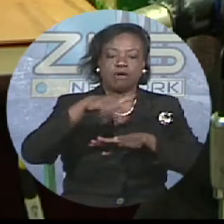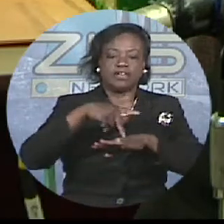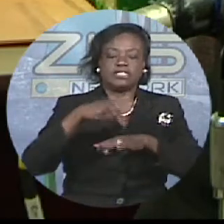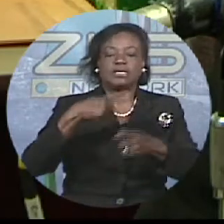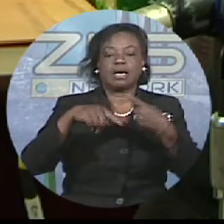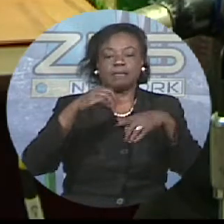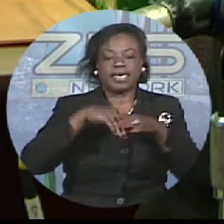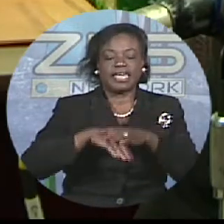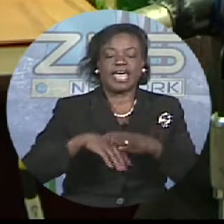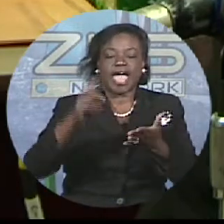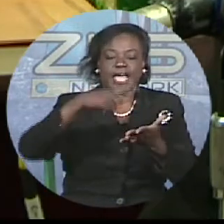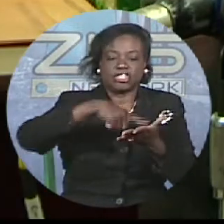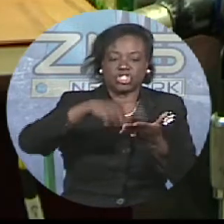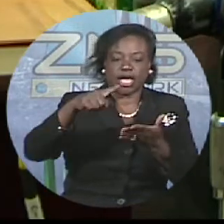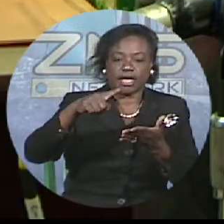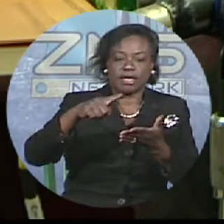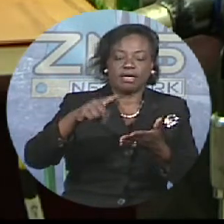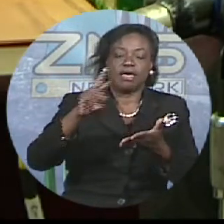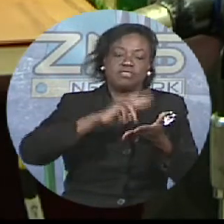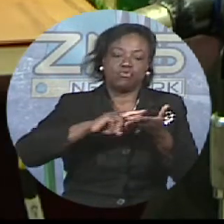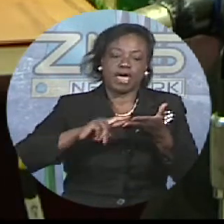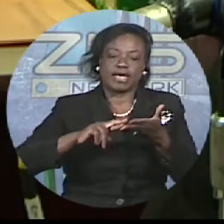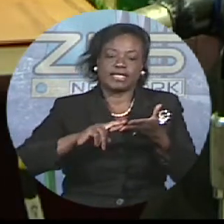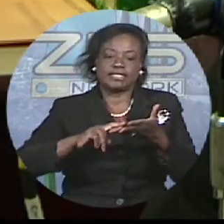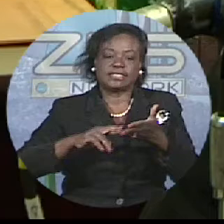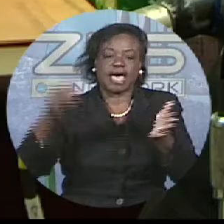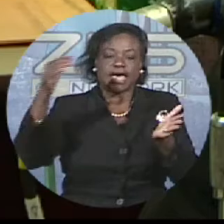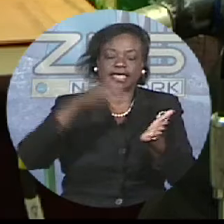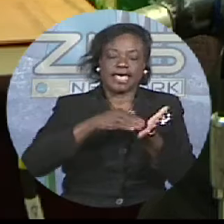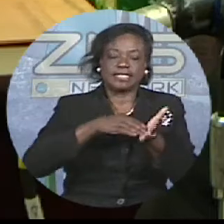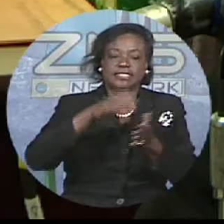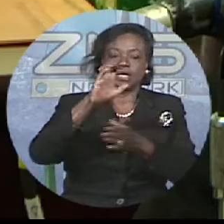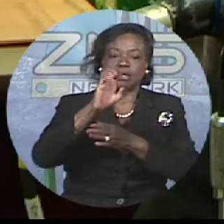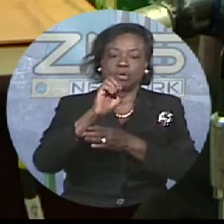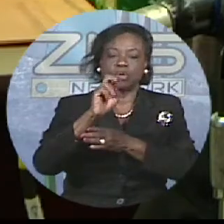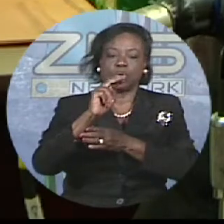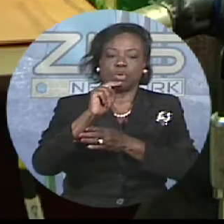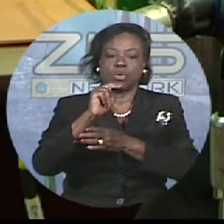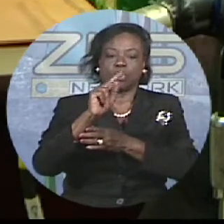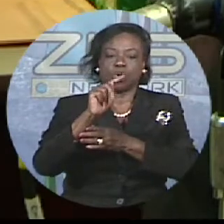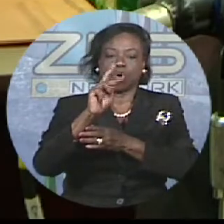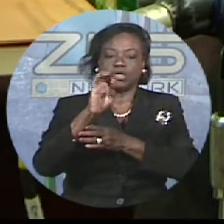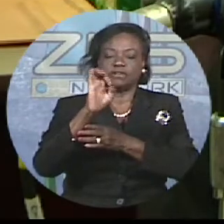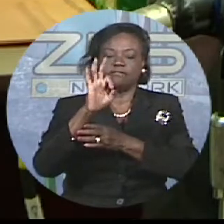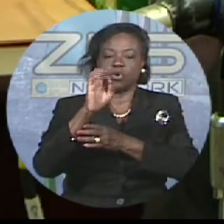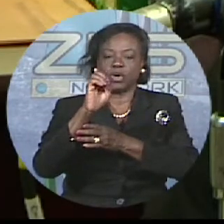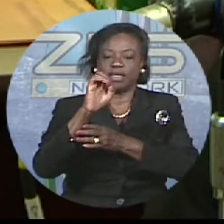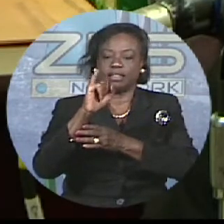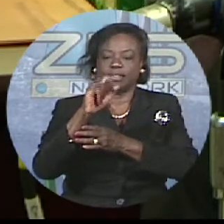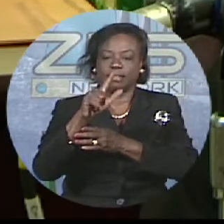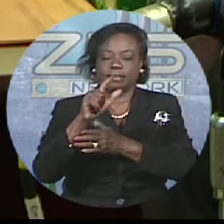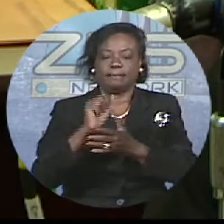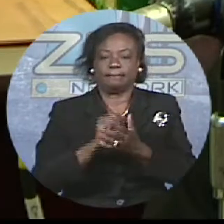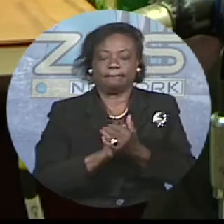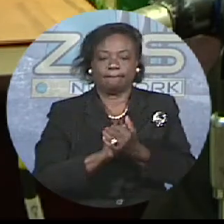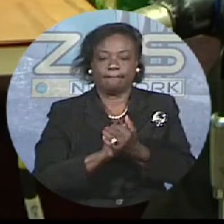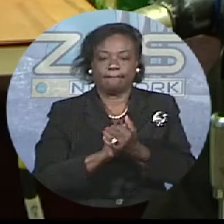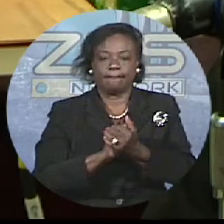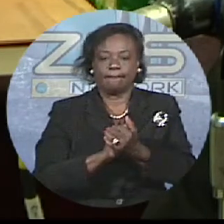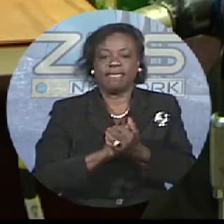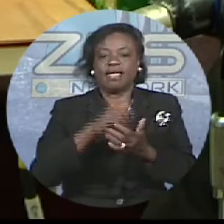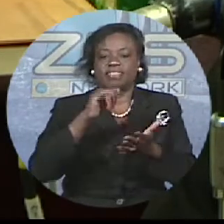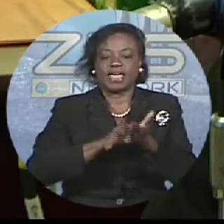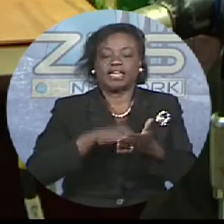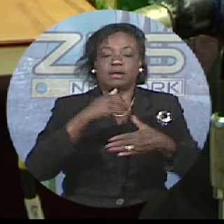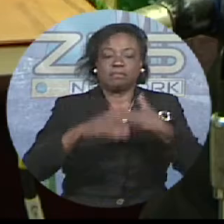the registers against the counterfoils to give them that level of confidence that all is in order with the register. And that